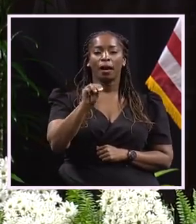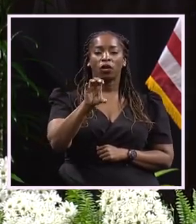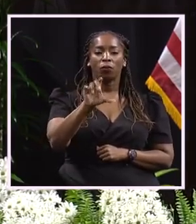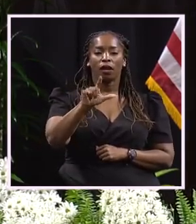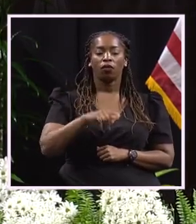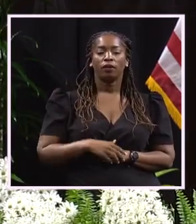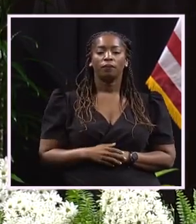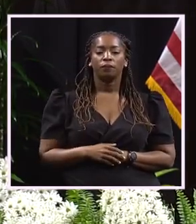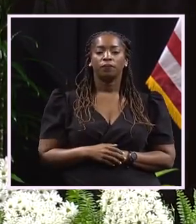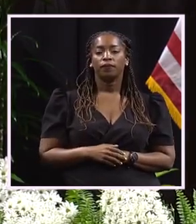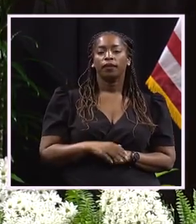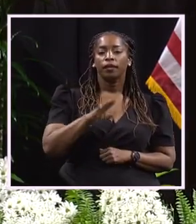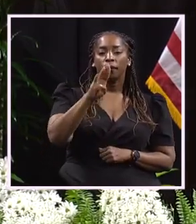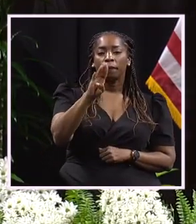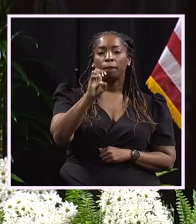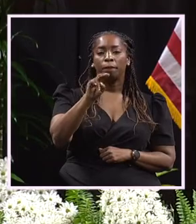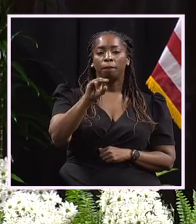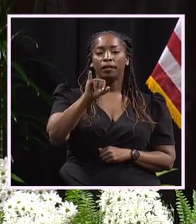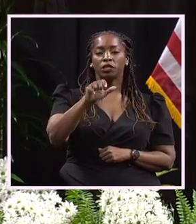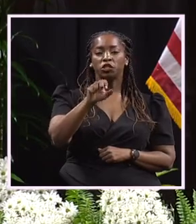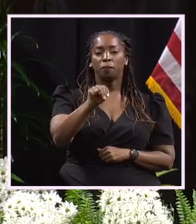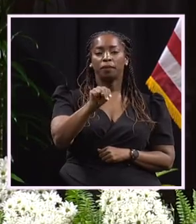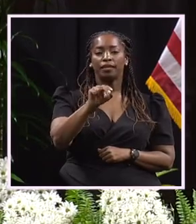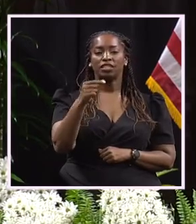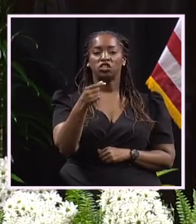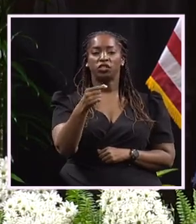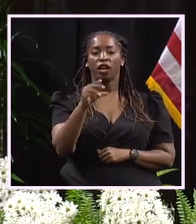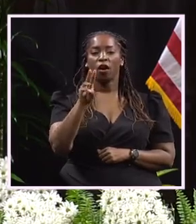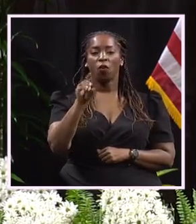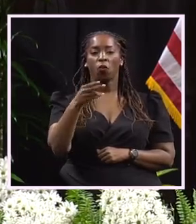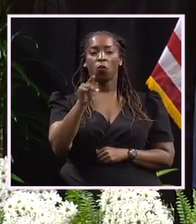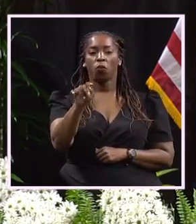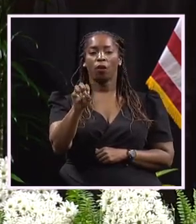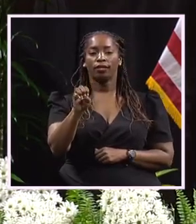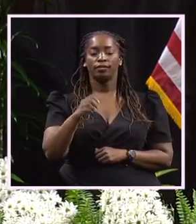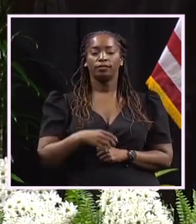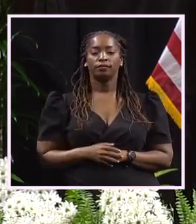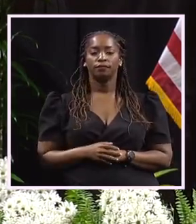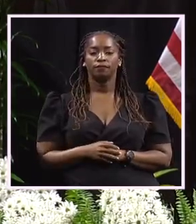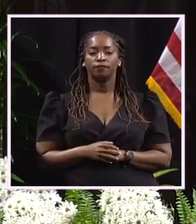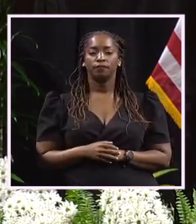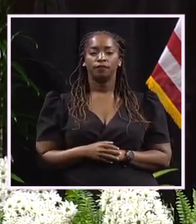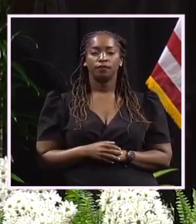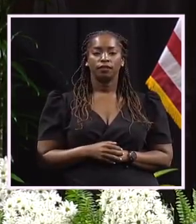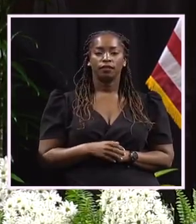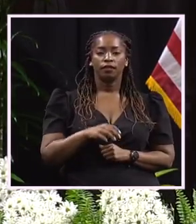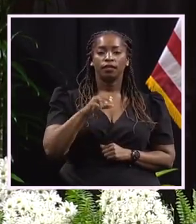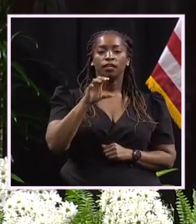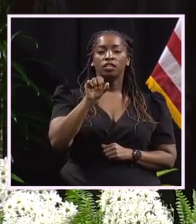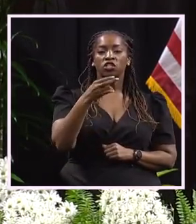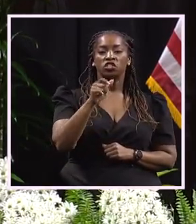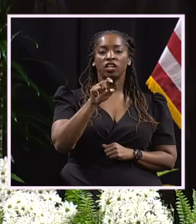Benjamin G. White. Felton,